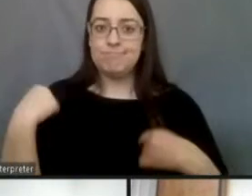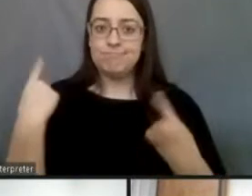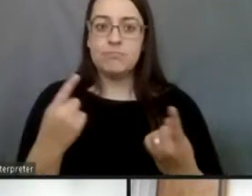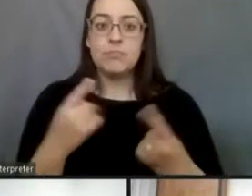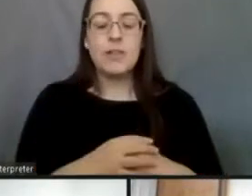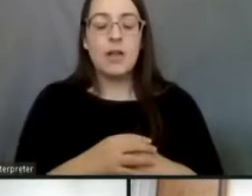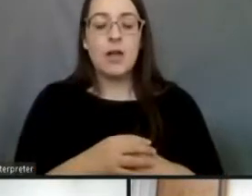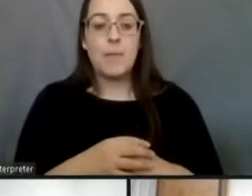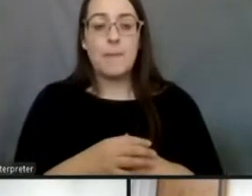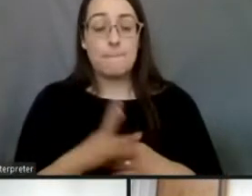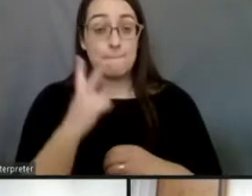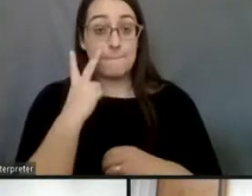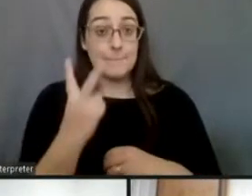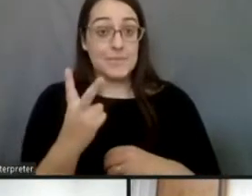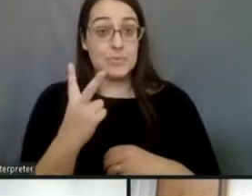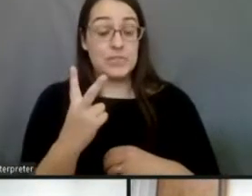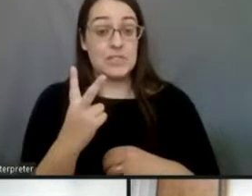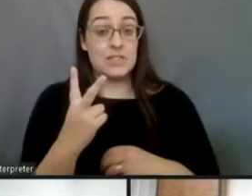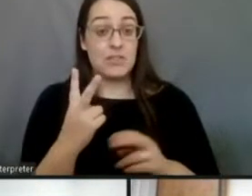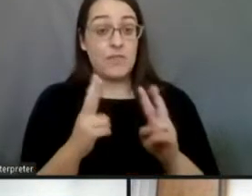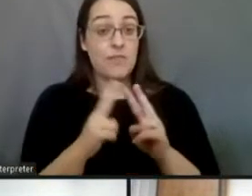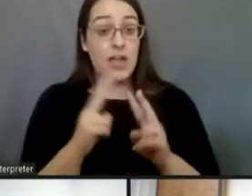that very